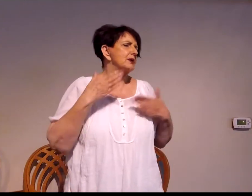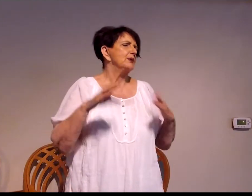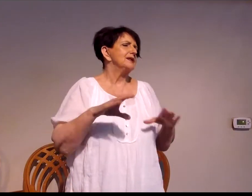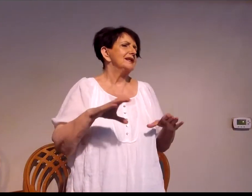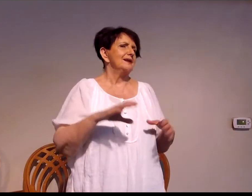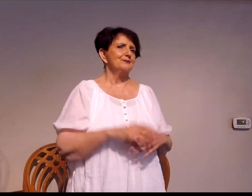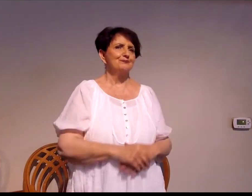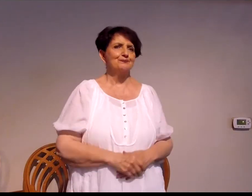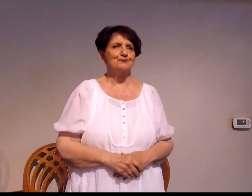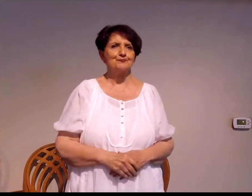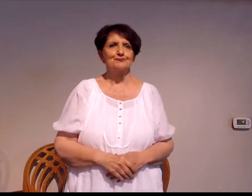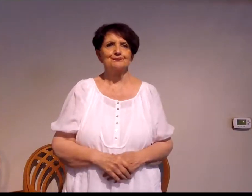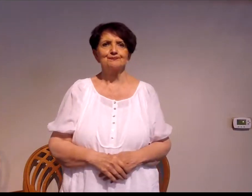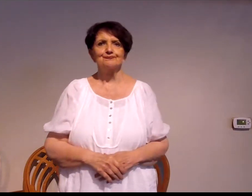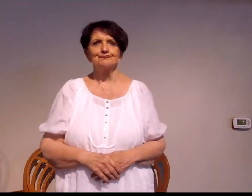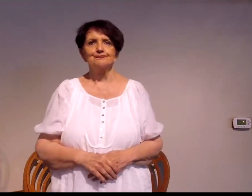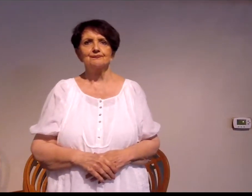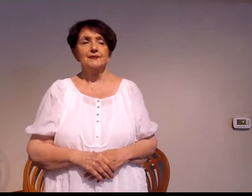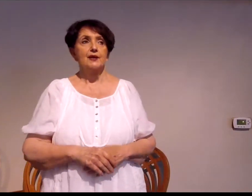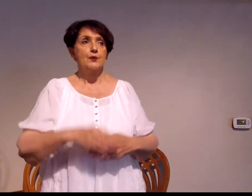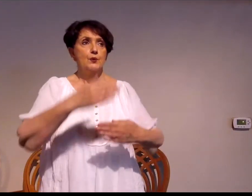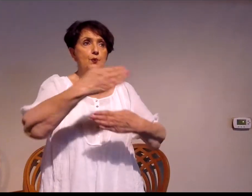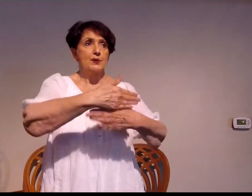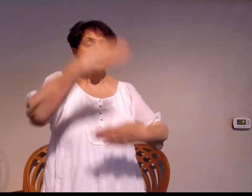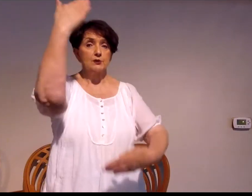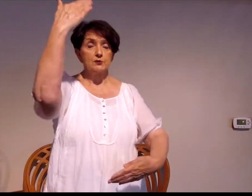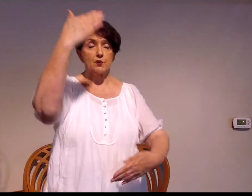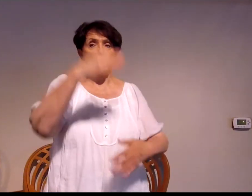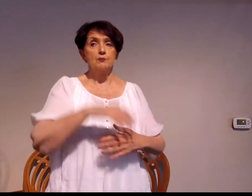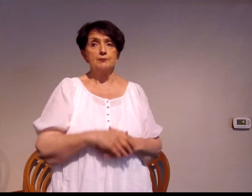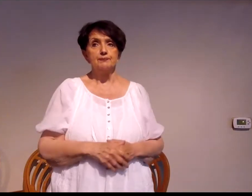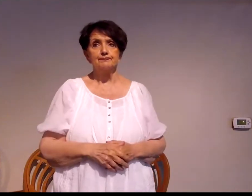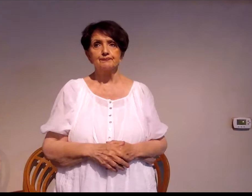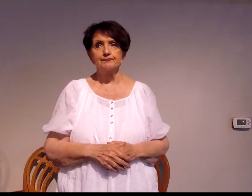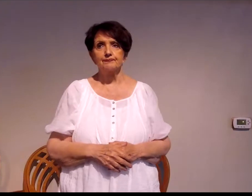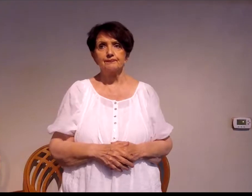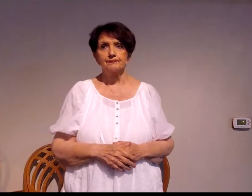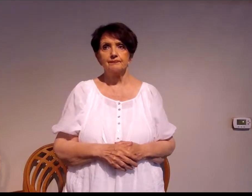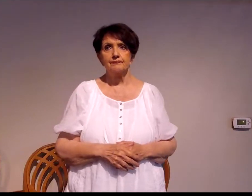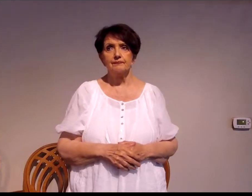this. And the windows were open.